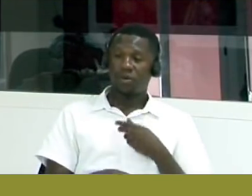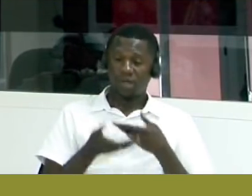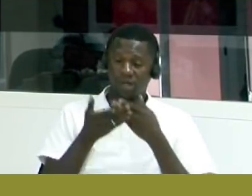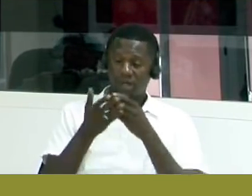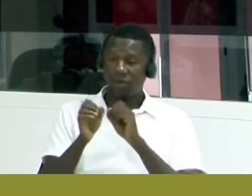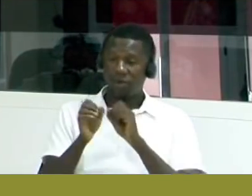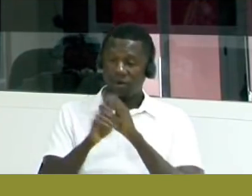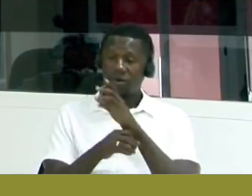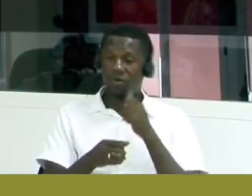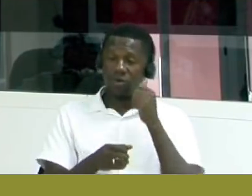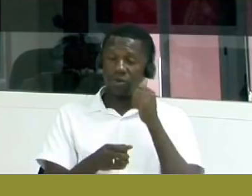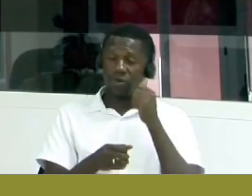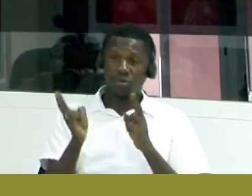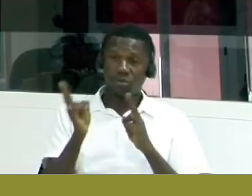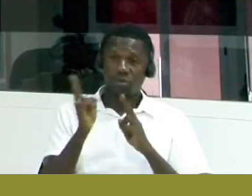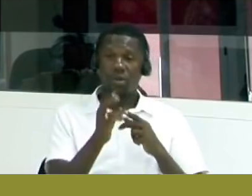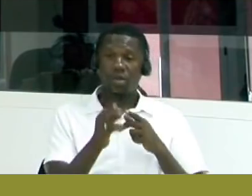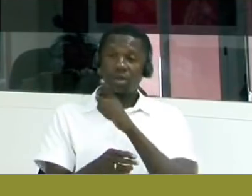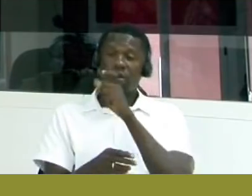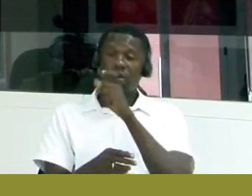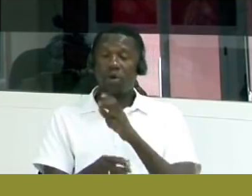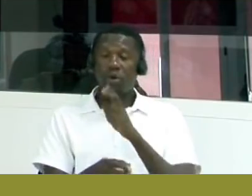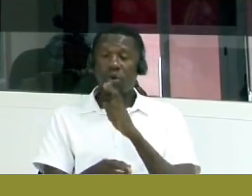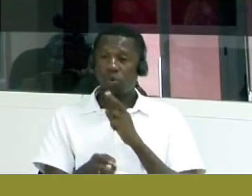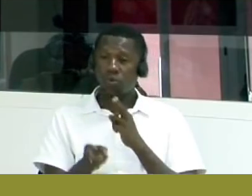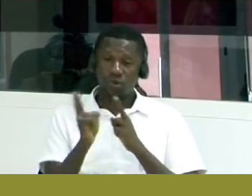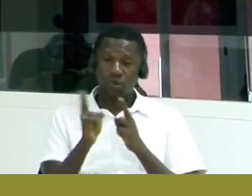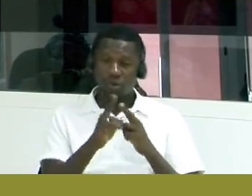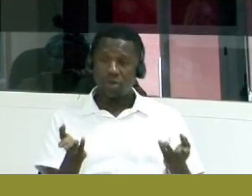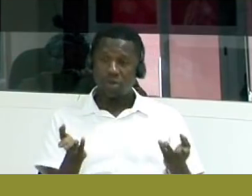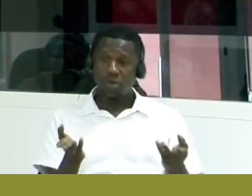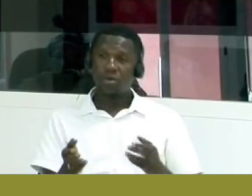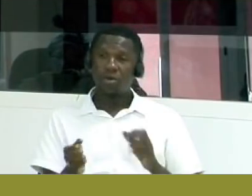us to use ammunition, this man was the man who shot, nobody can tell me that.